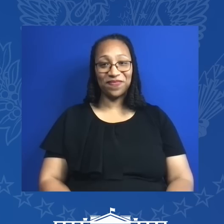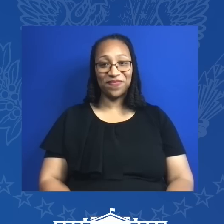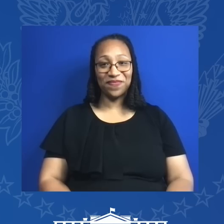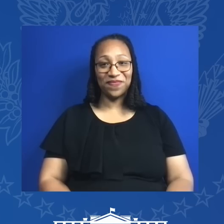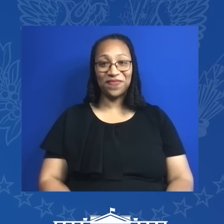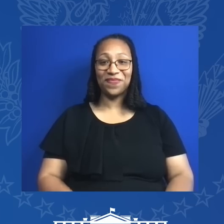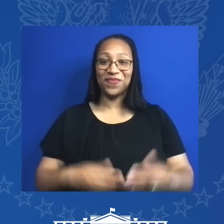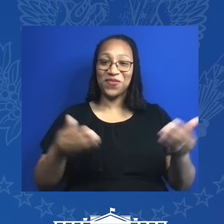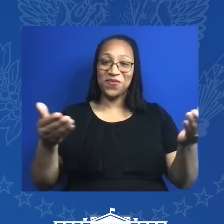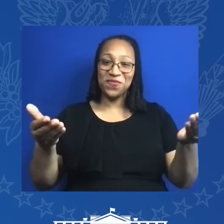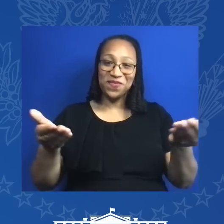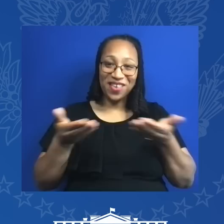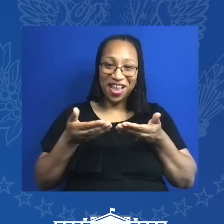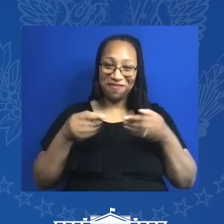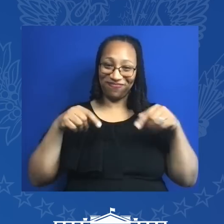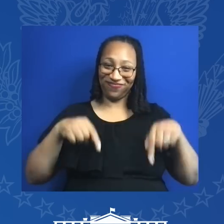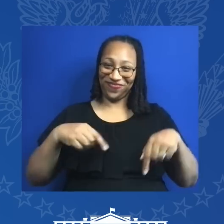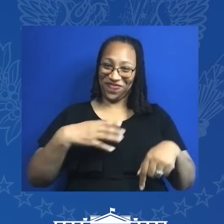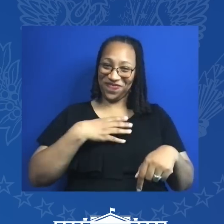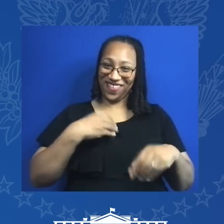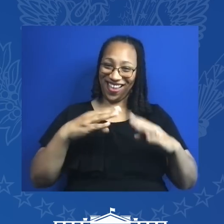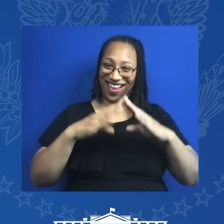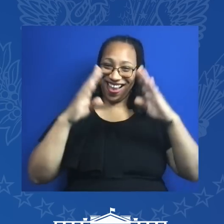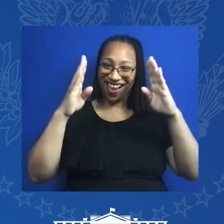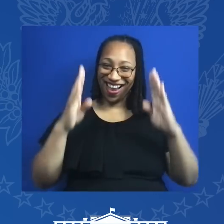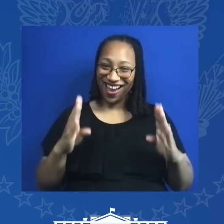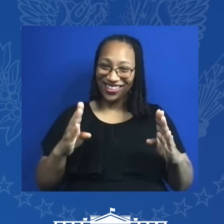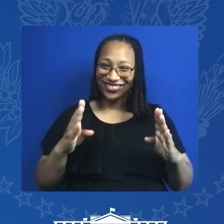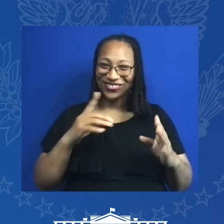And happy Pride!